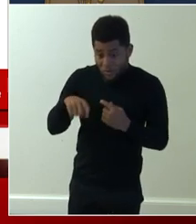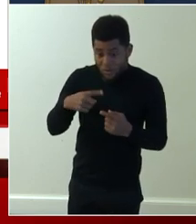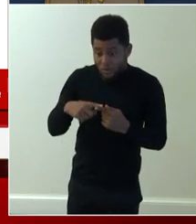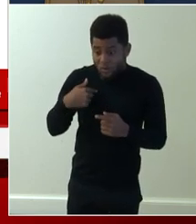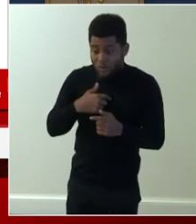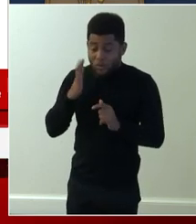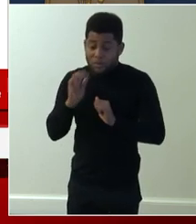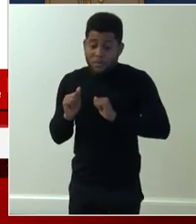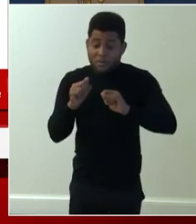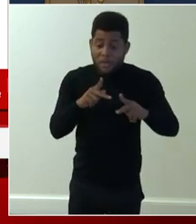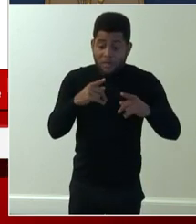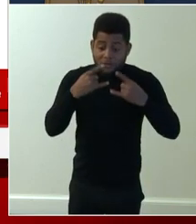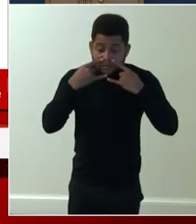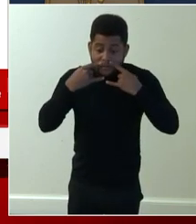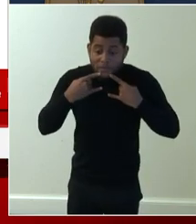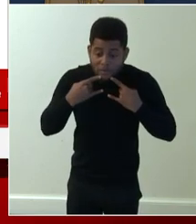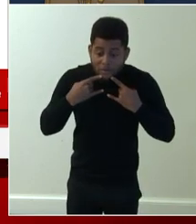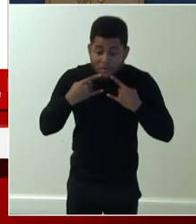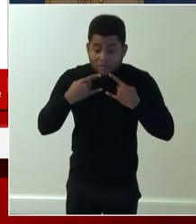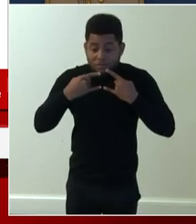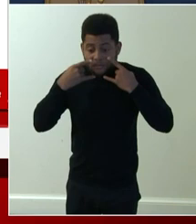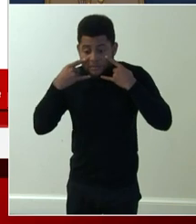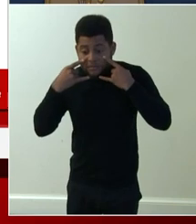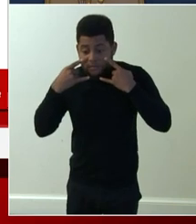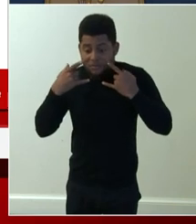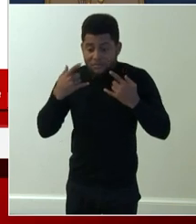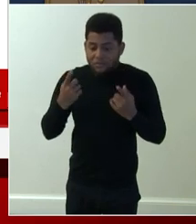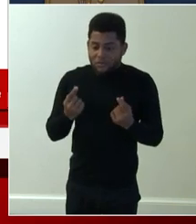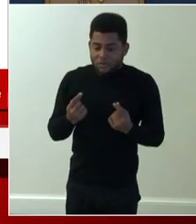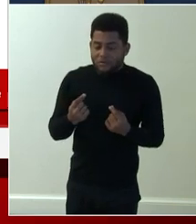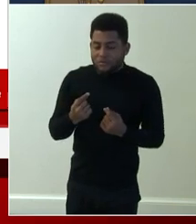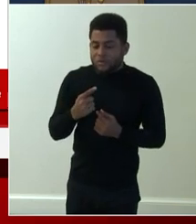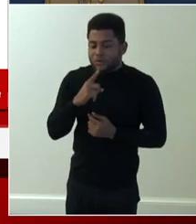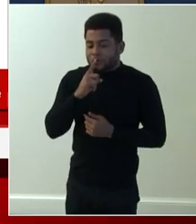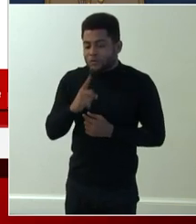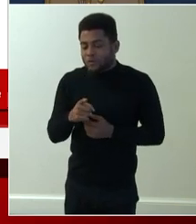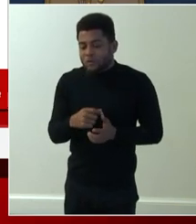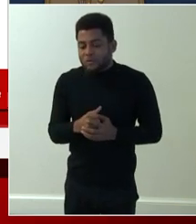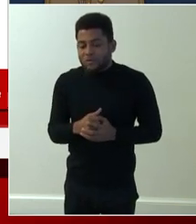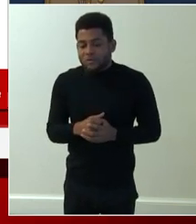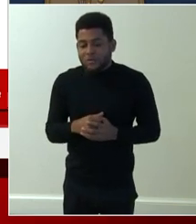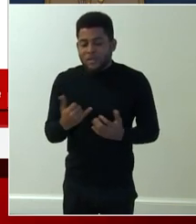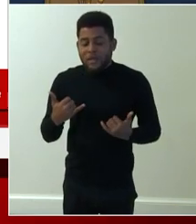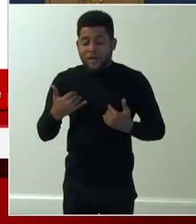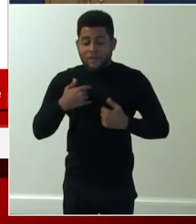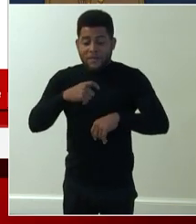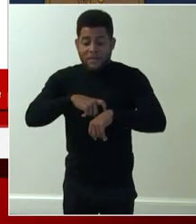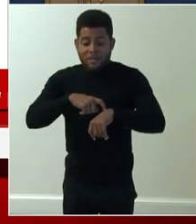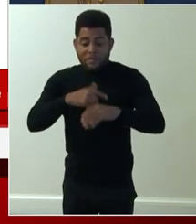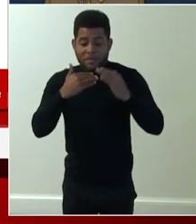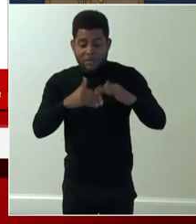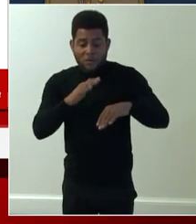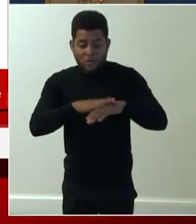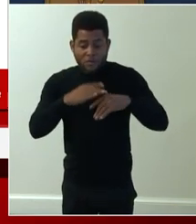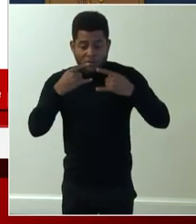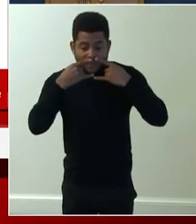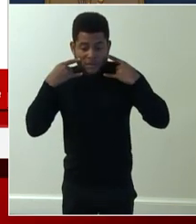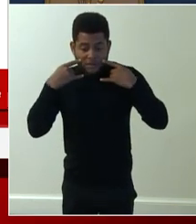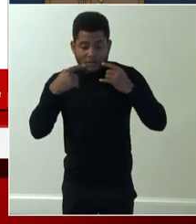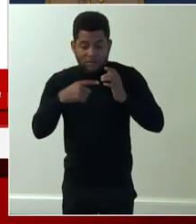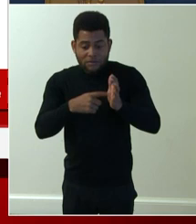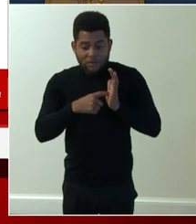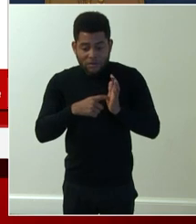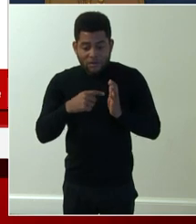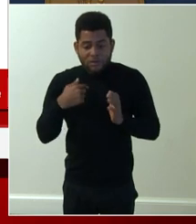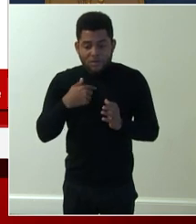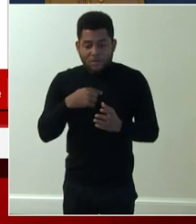dropping the indoor mask mandate? Sure. So right now we have a time limit on the mask mandate, as I mentioned, that